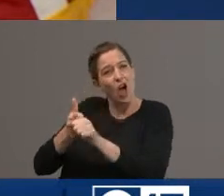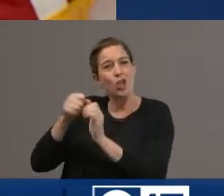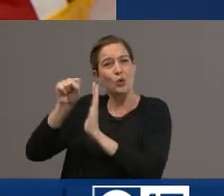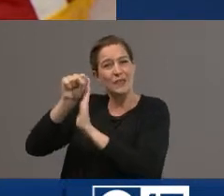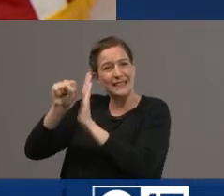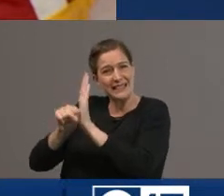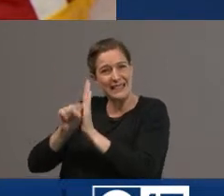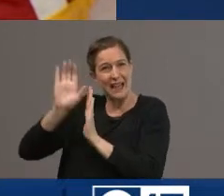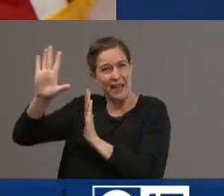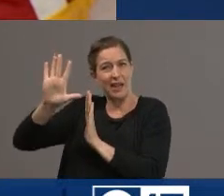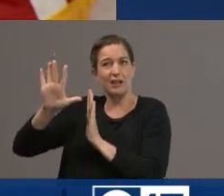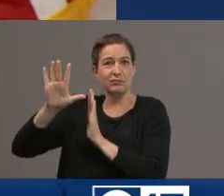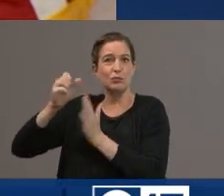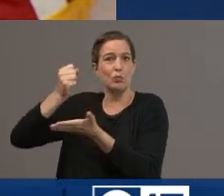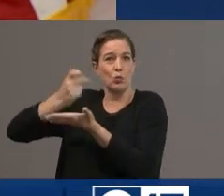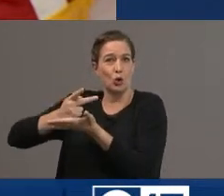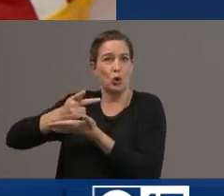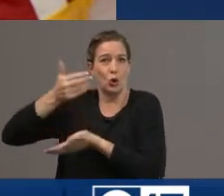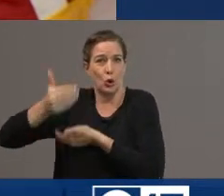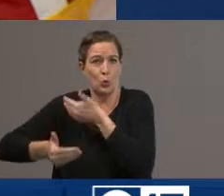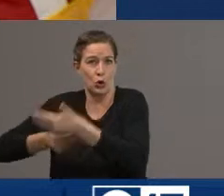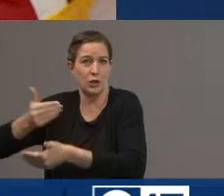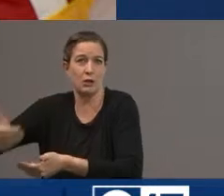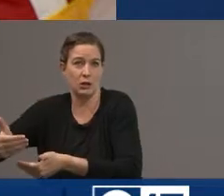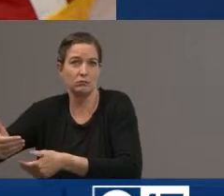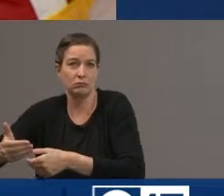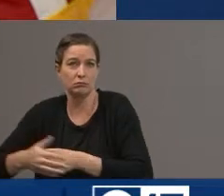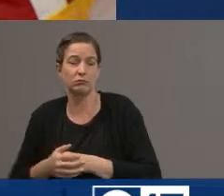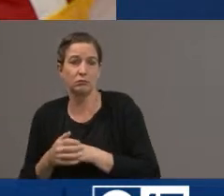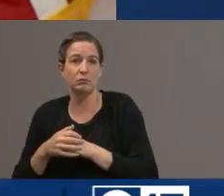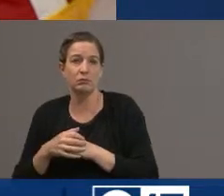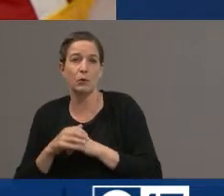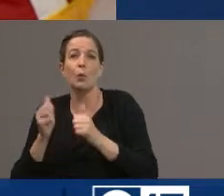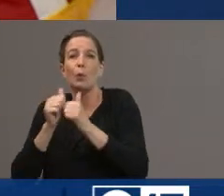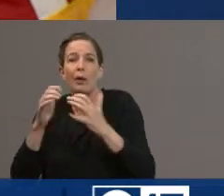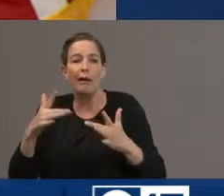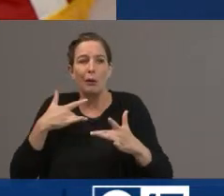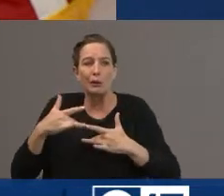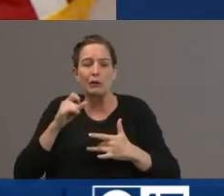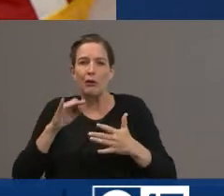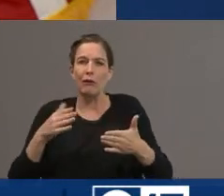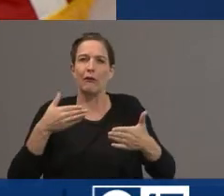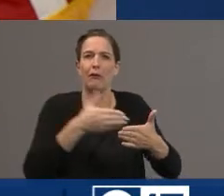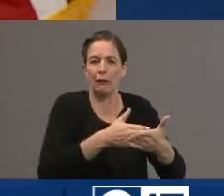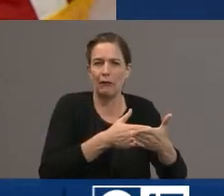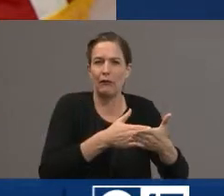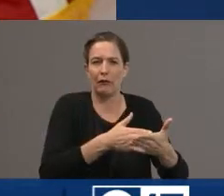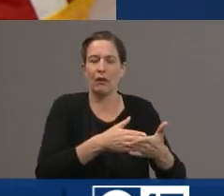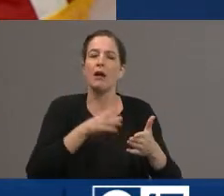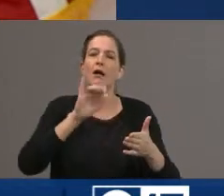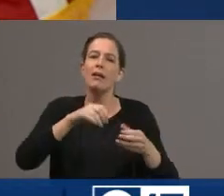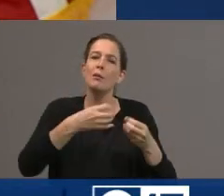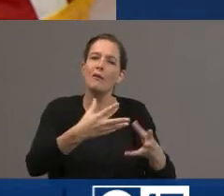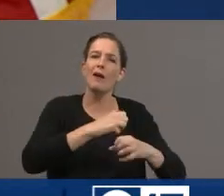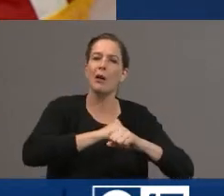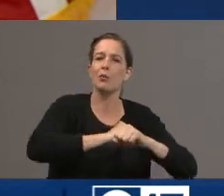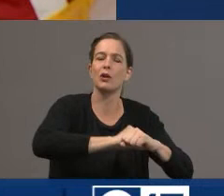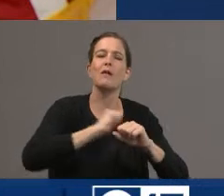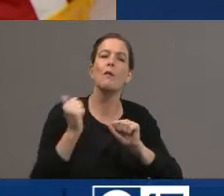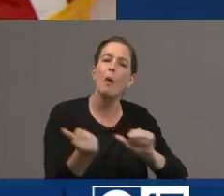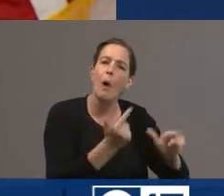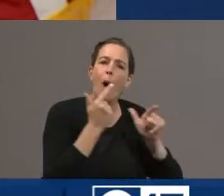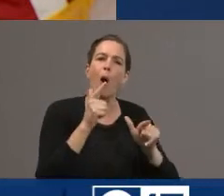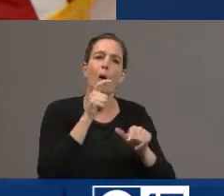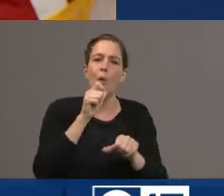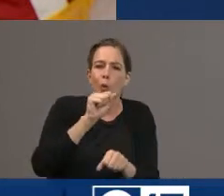without concern of liability. This extension provides immunity protection for all healthcare workers that are engaged in our